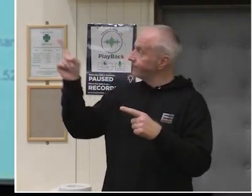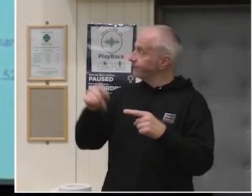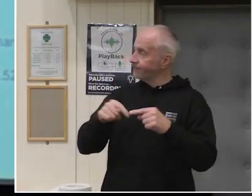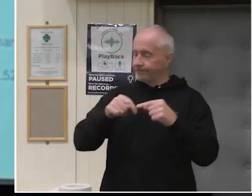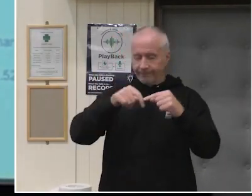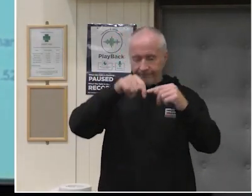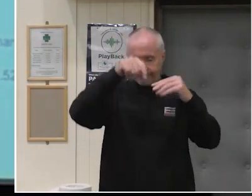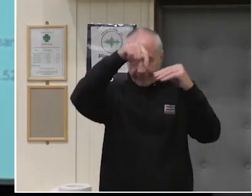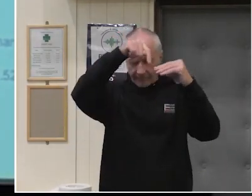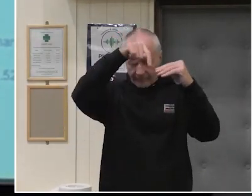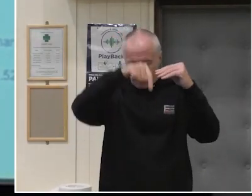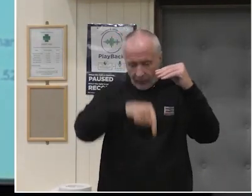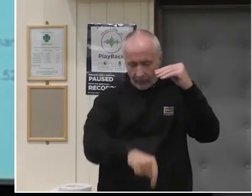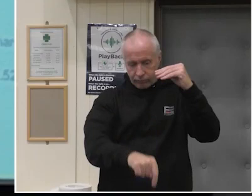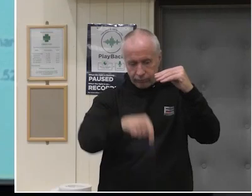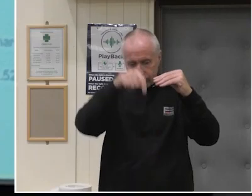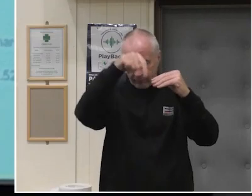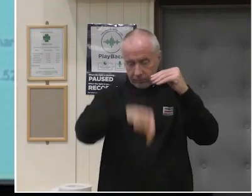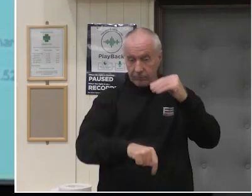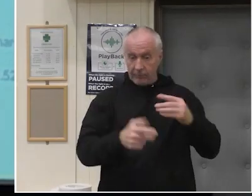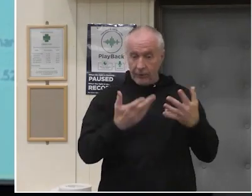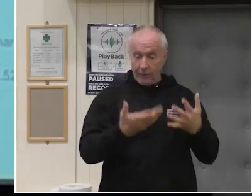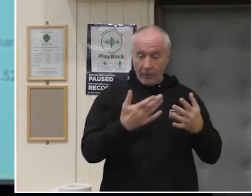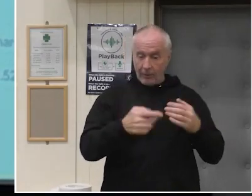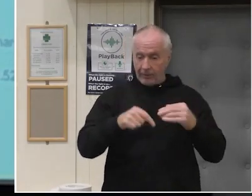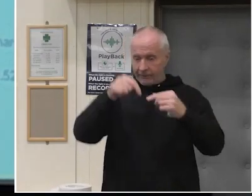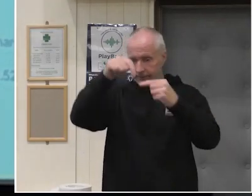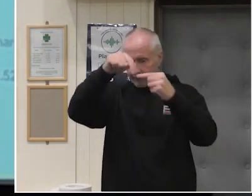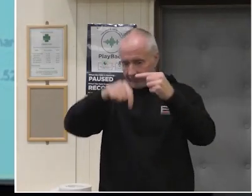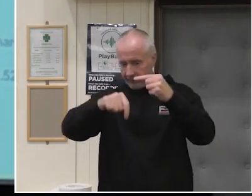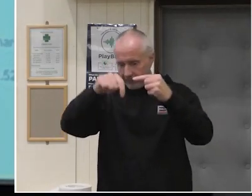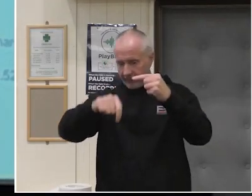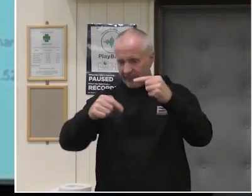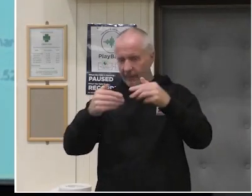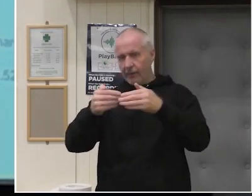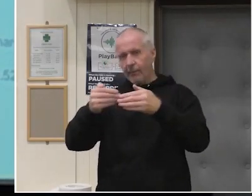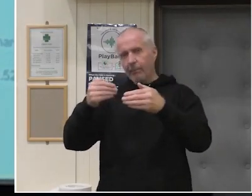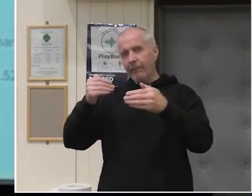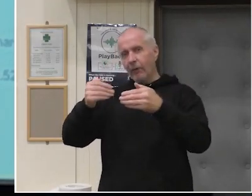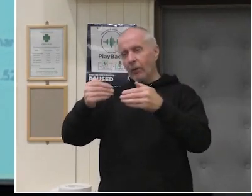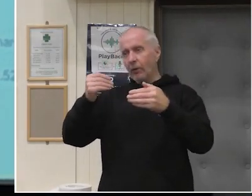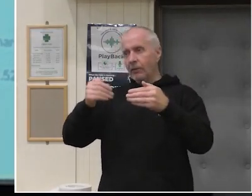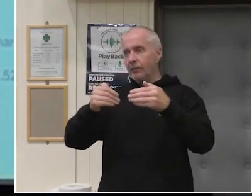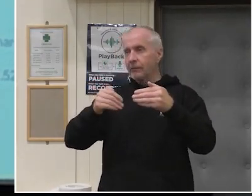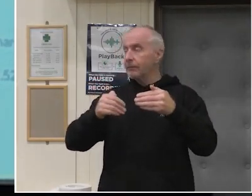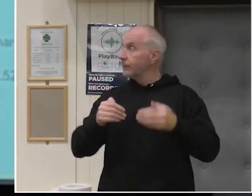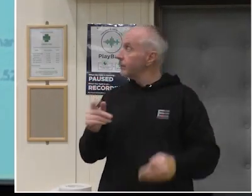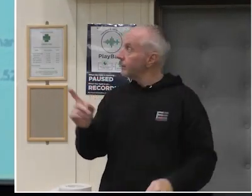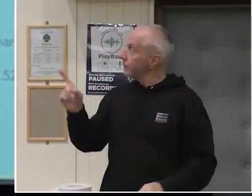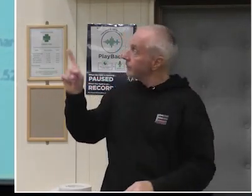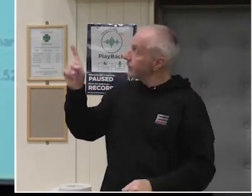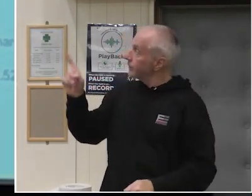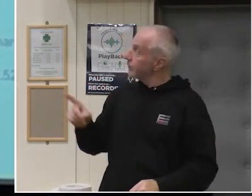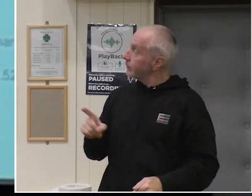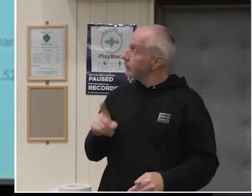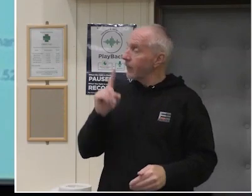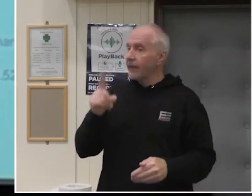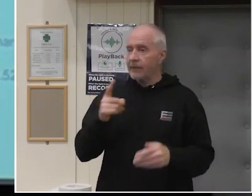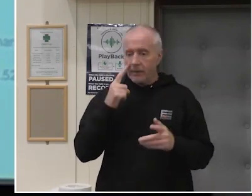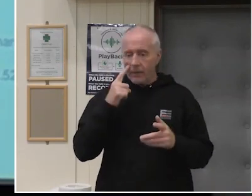generation. These ones that aren't quite so deep are its previous generation. This one is one of the